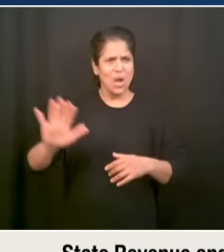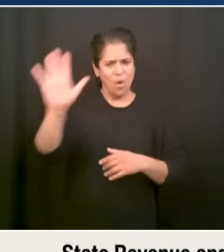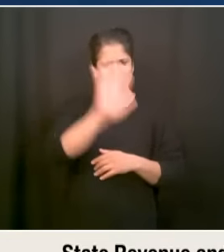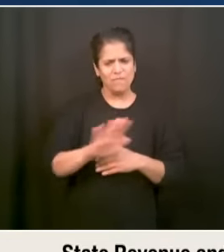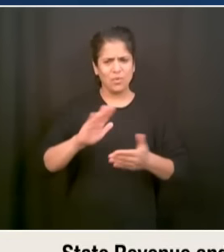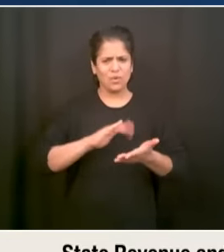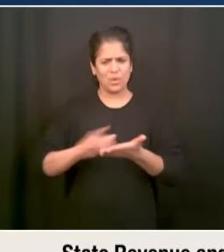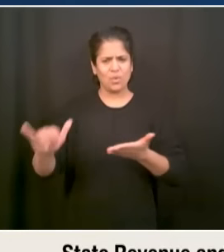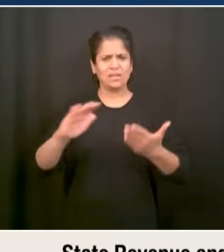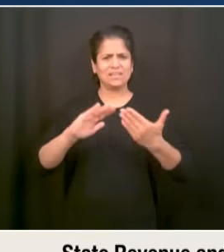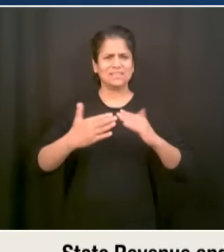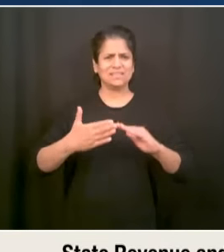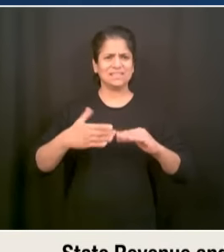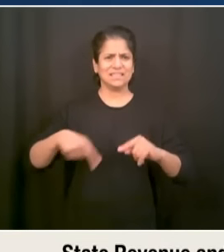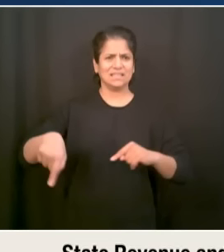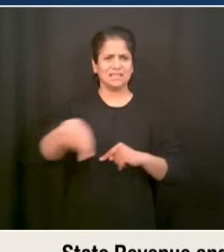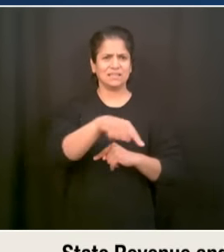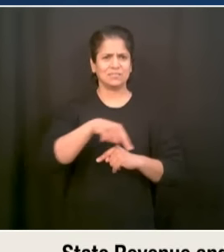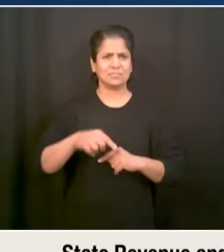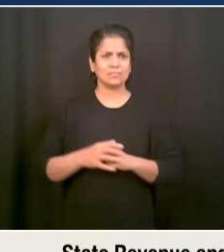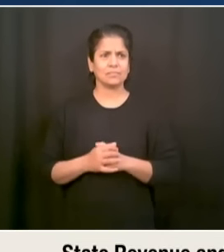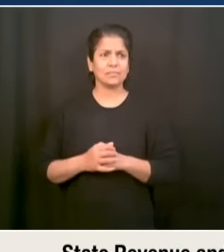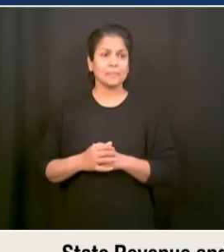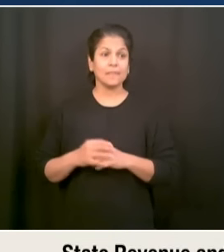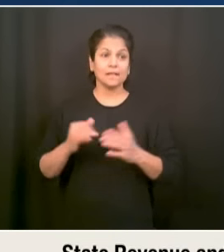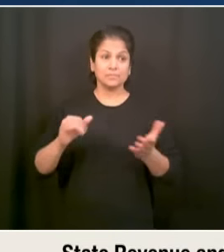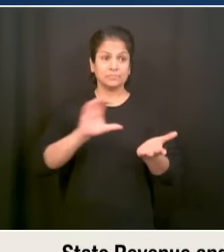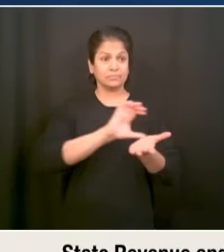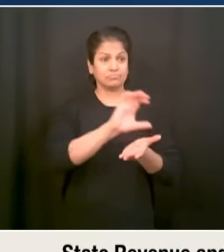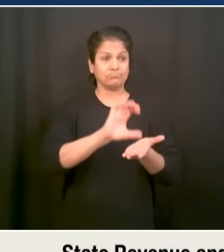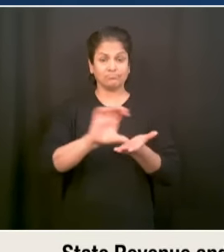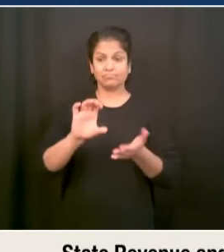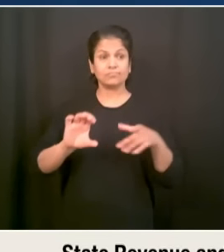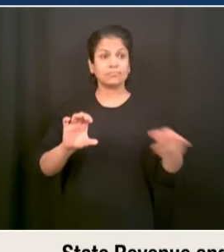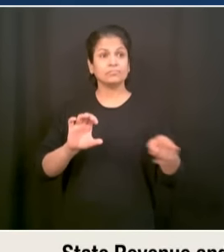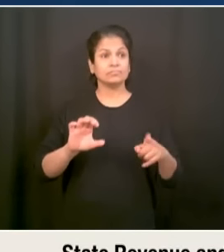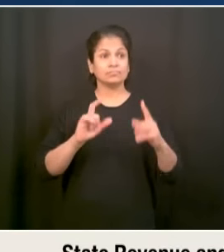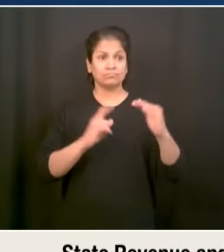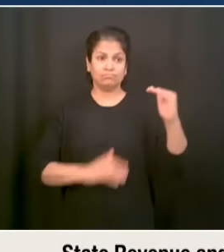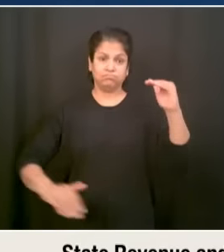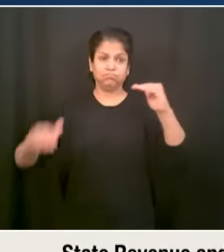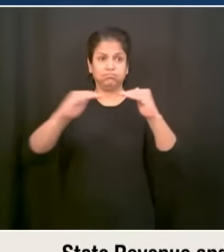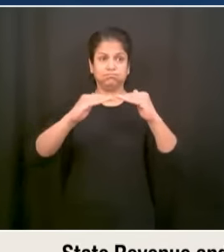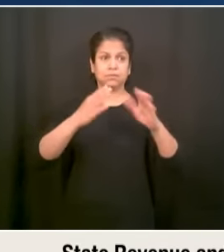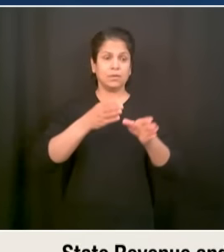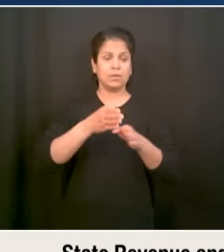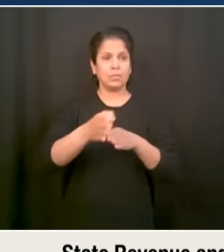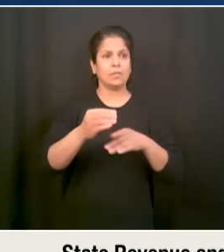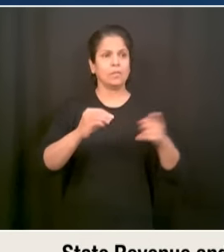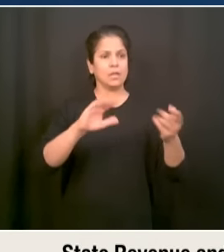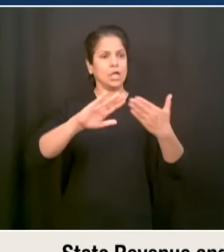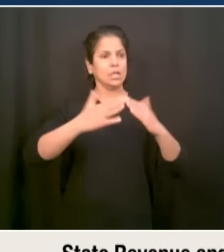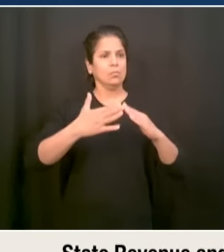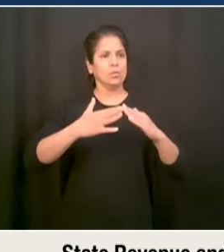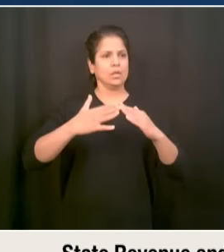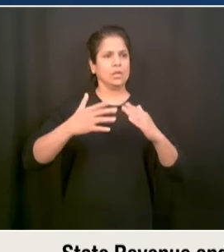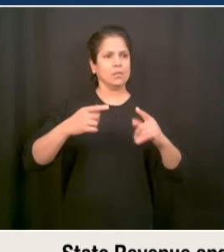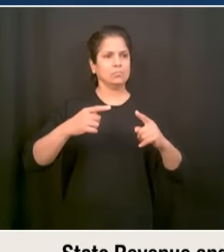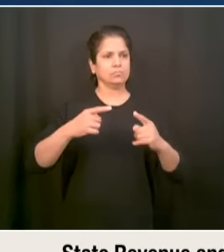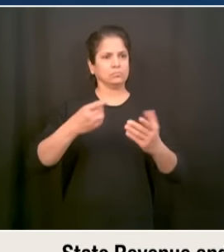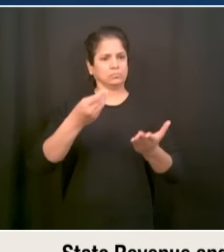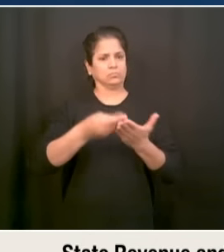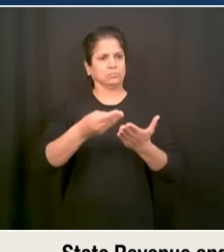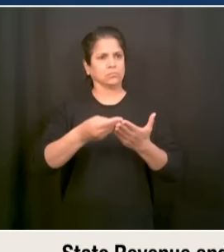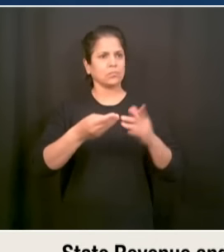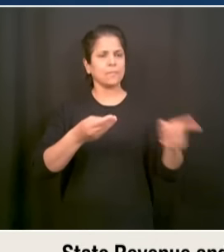we contribute the majority of state revenue growth, we do not receive the same proportion of state funds. From fiscal year